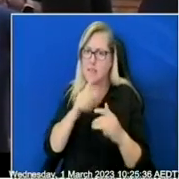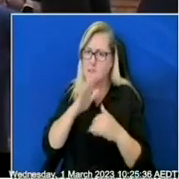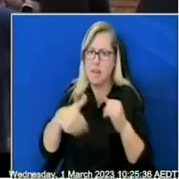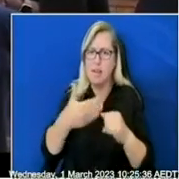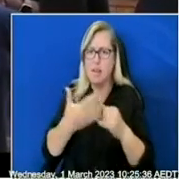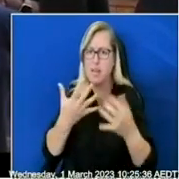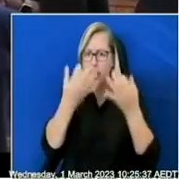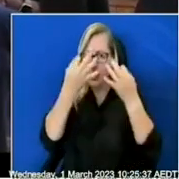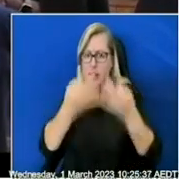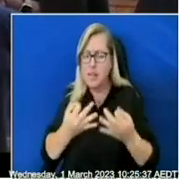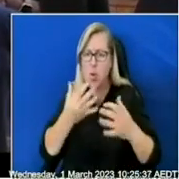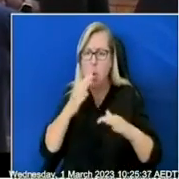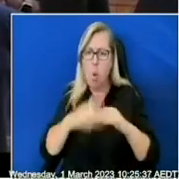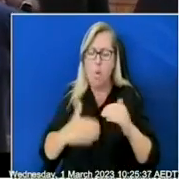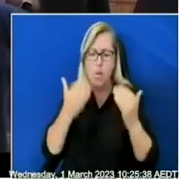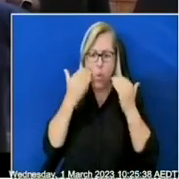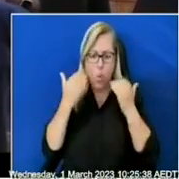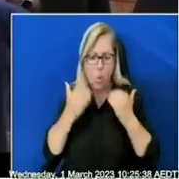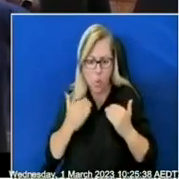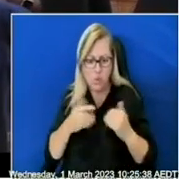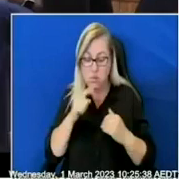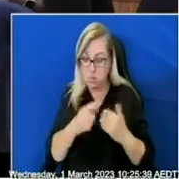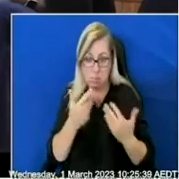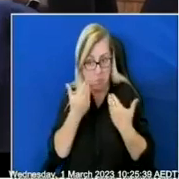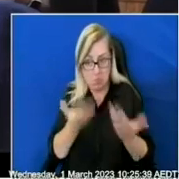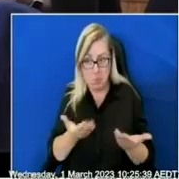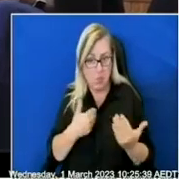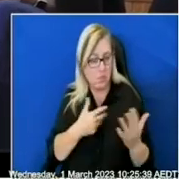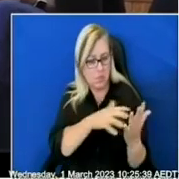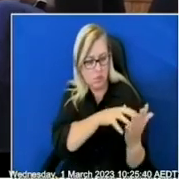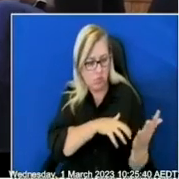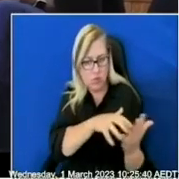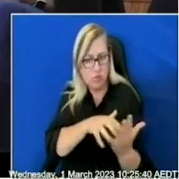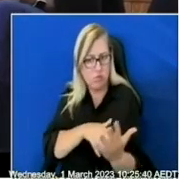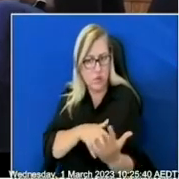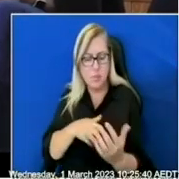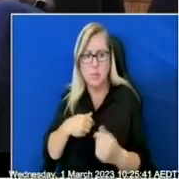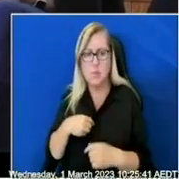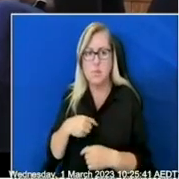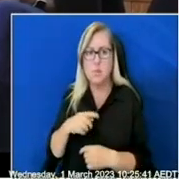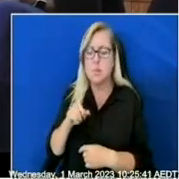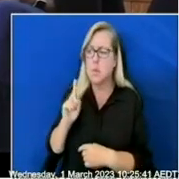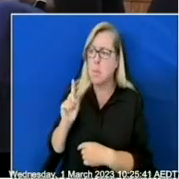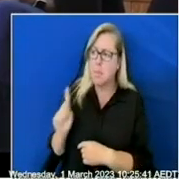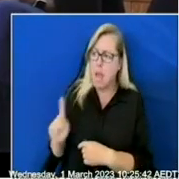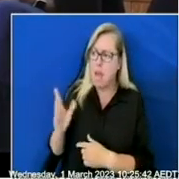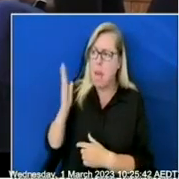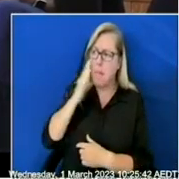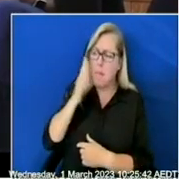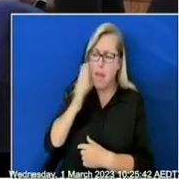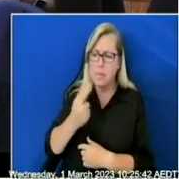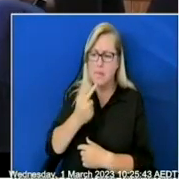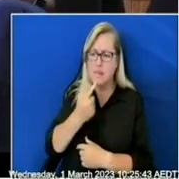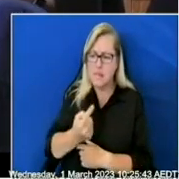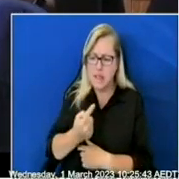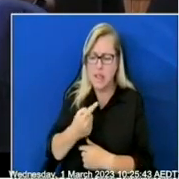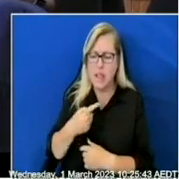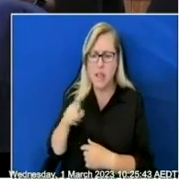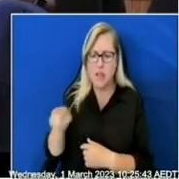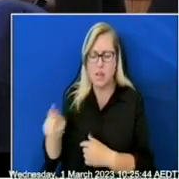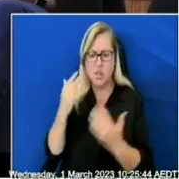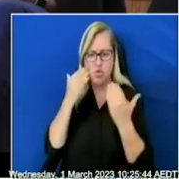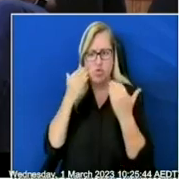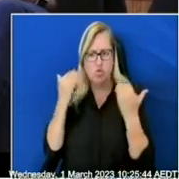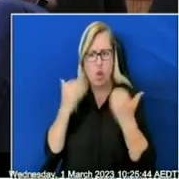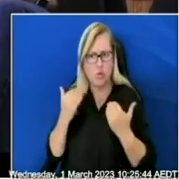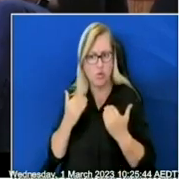or... Mum's always said that they said, the judge said, I don't know if it's official, but Mum always said